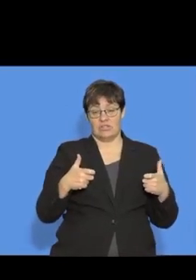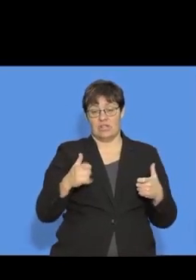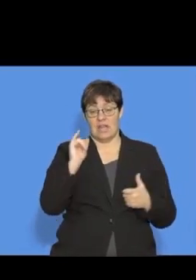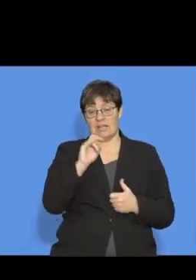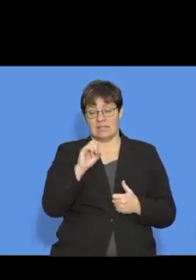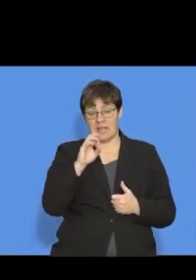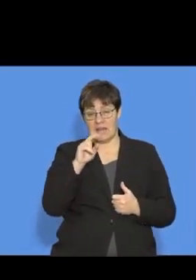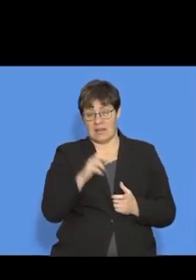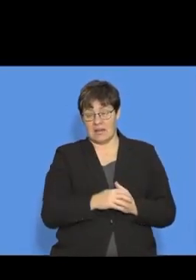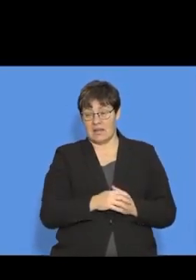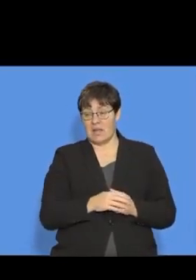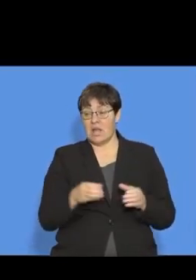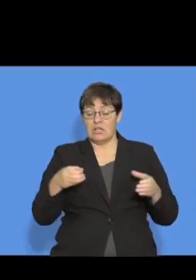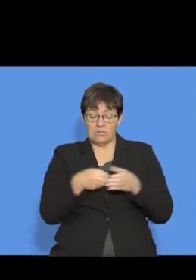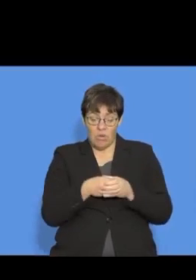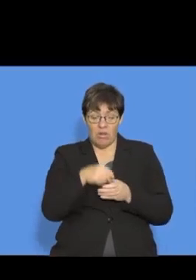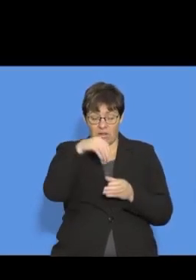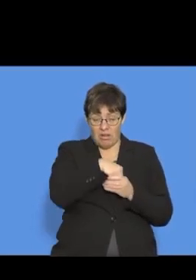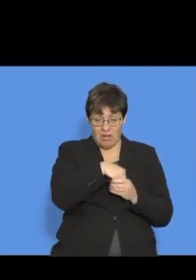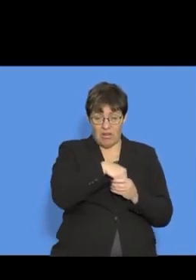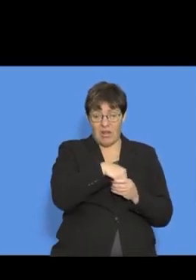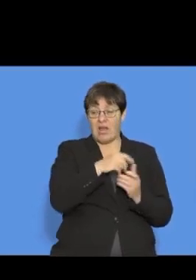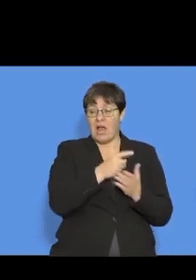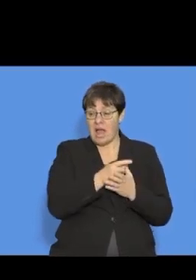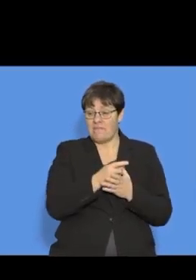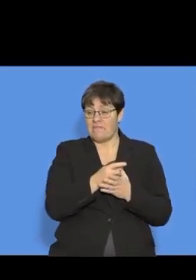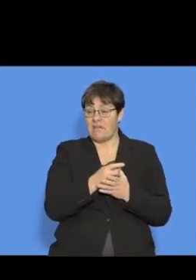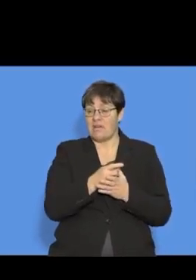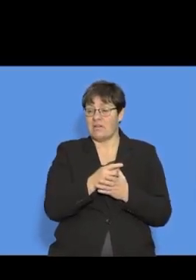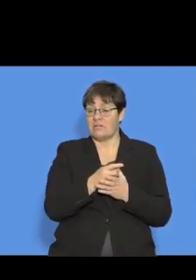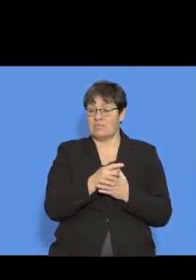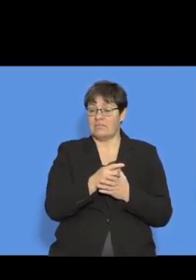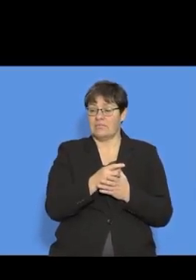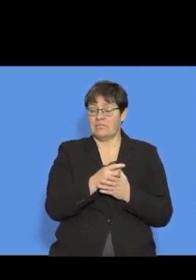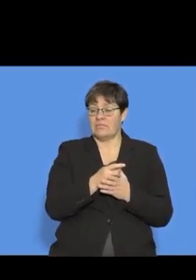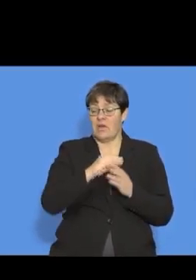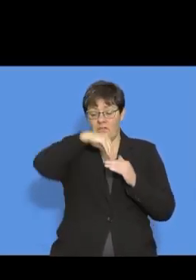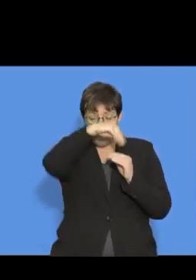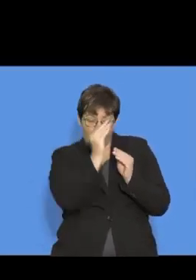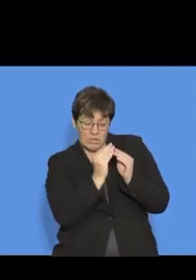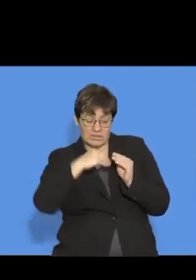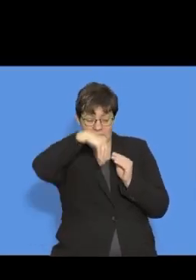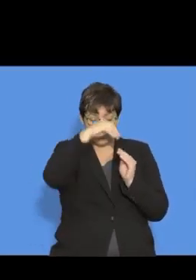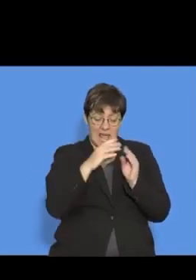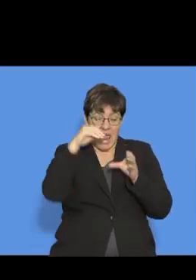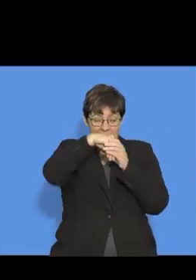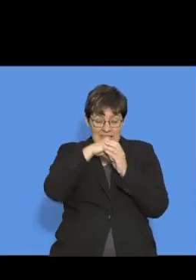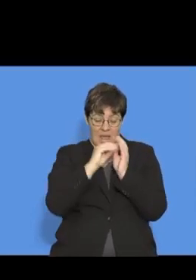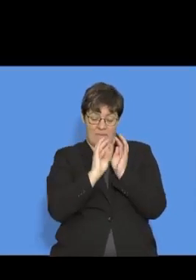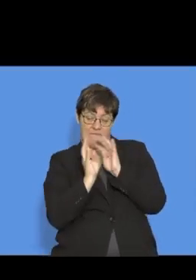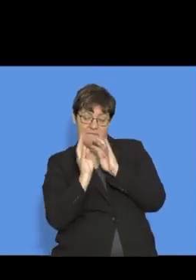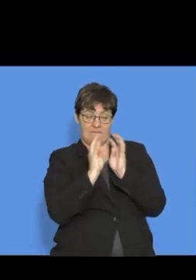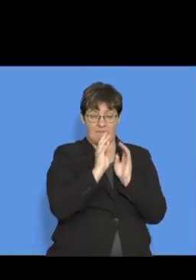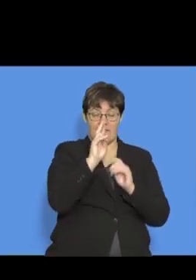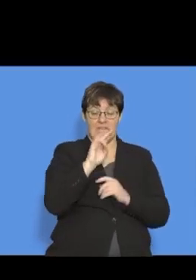intestine. The small intestine on the internal surface has got transverse folds that are lined with microscopic